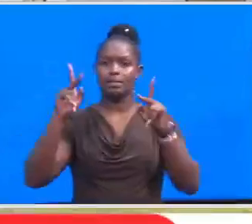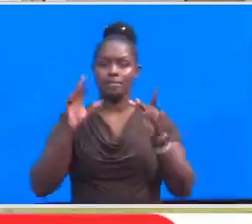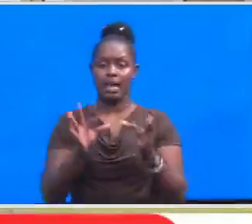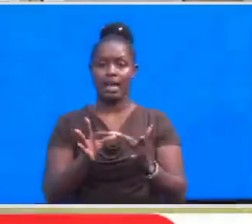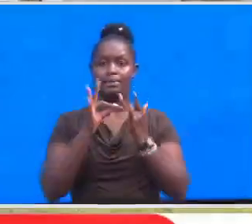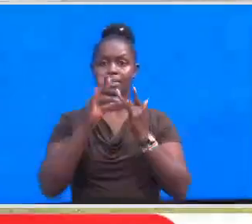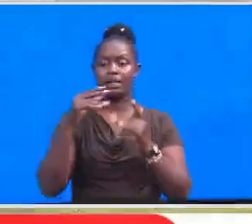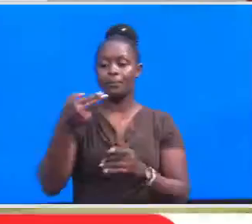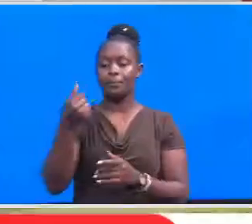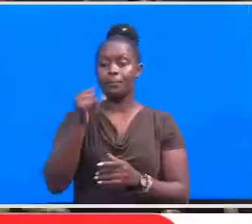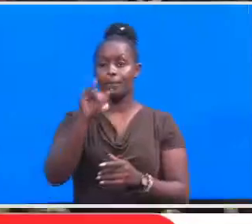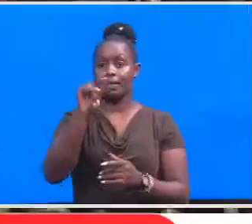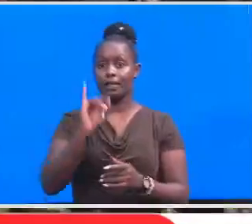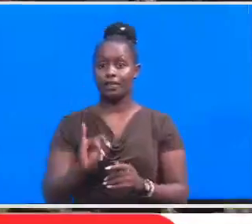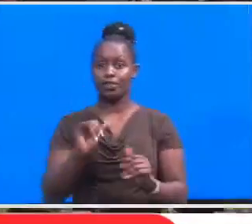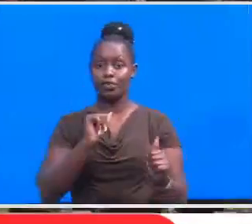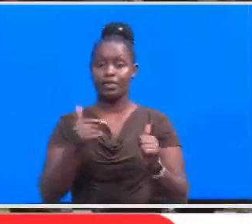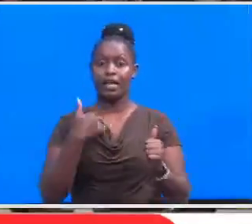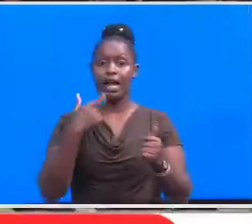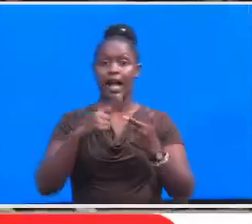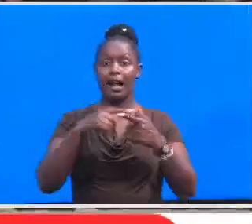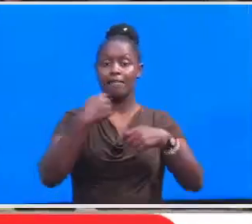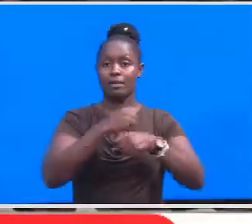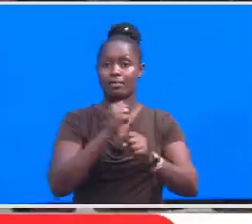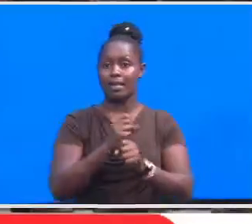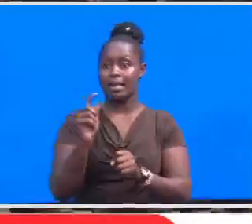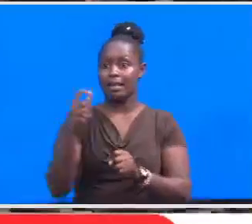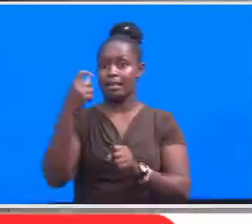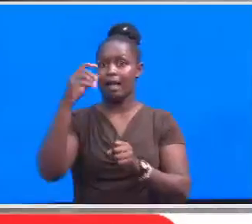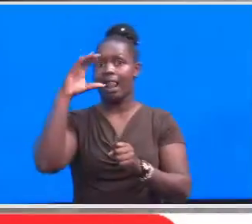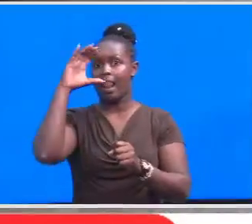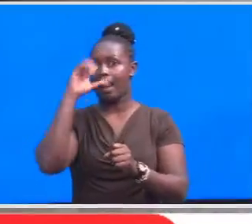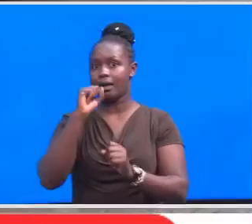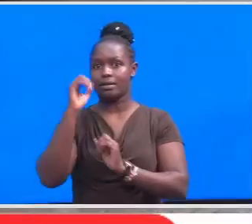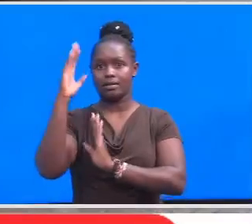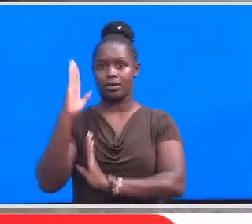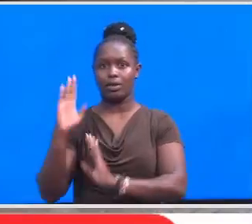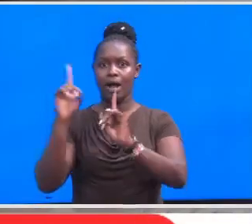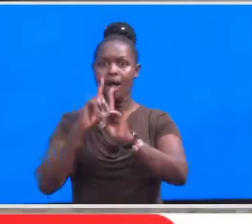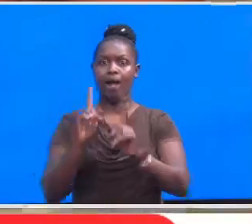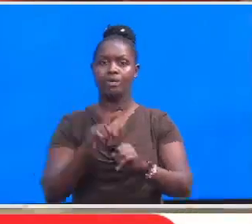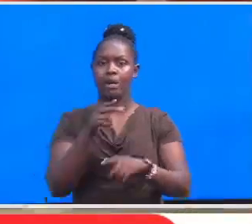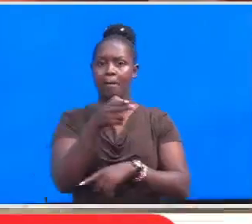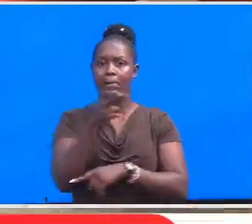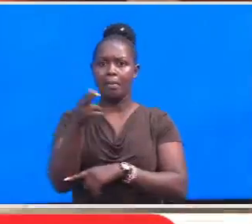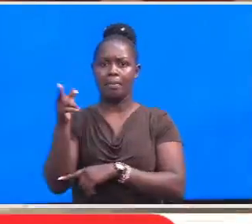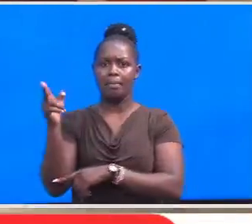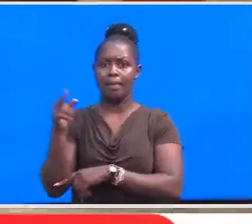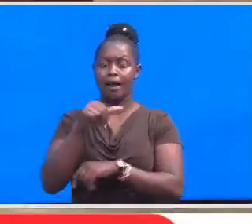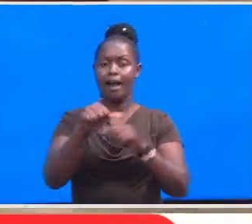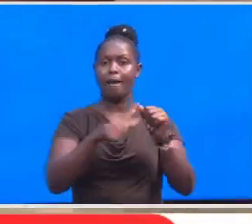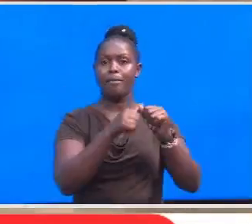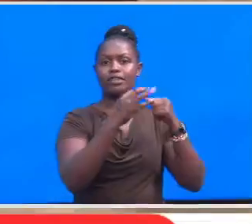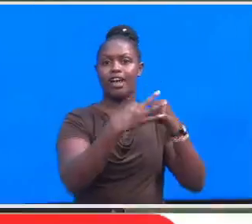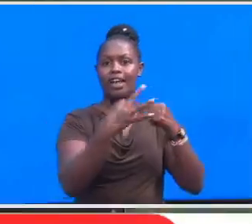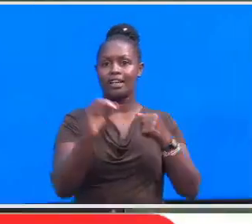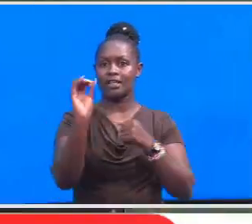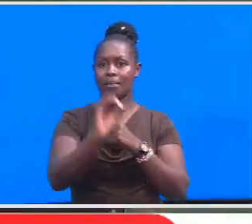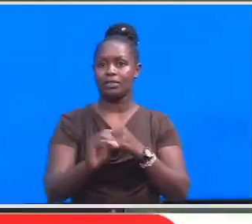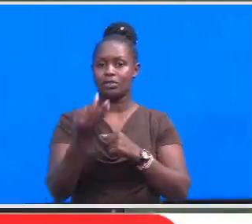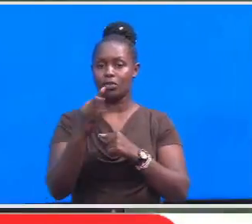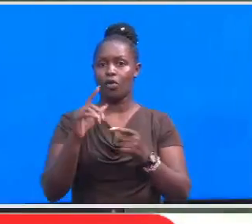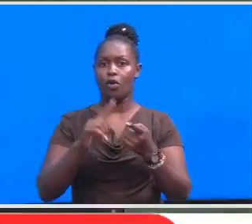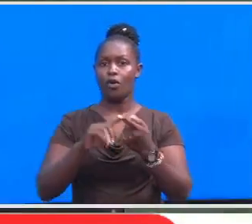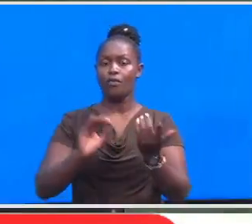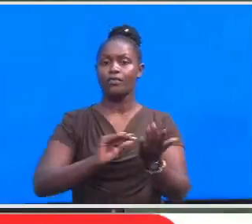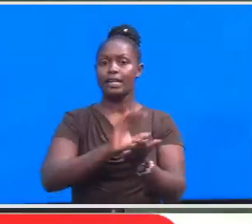Haiti, which has been grappling with insecurity as gangs take over 80% of its capital city.